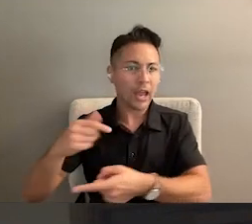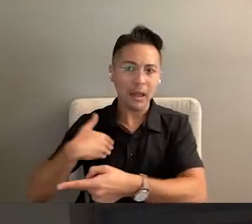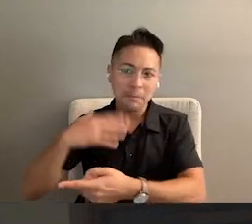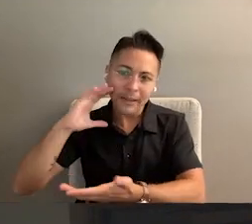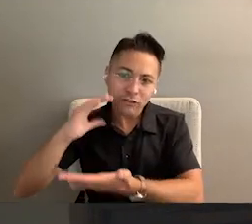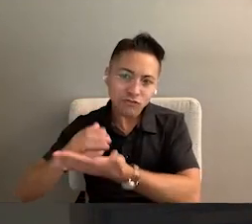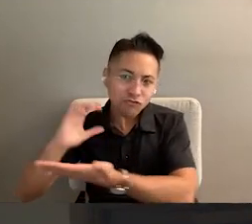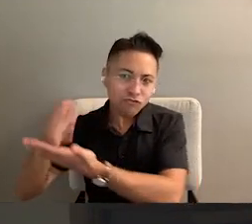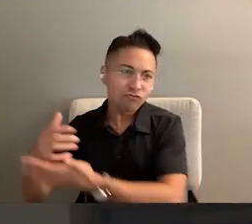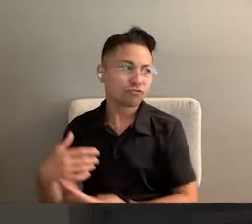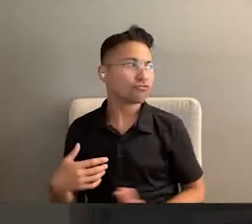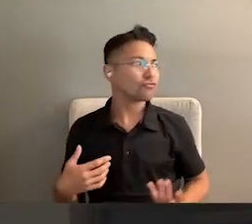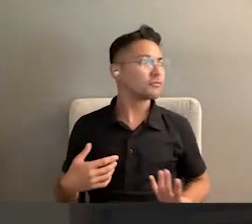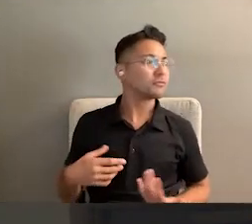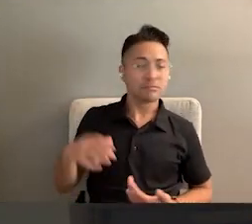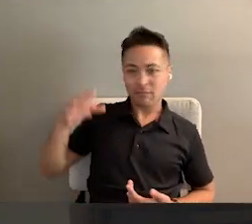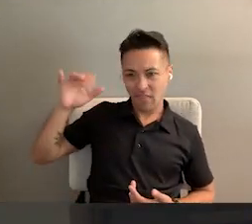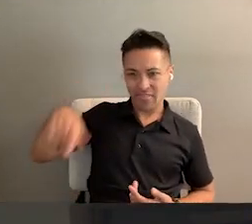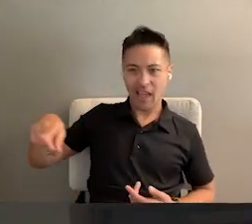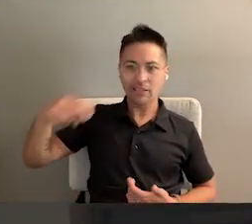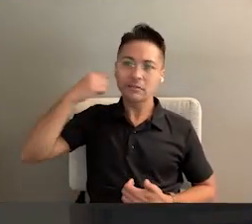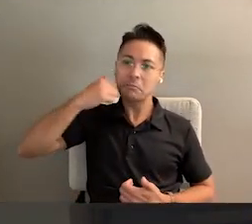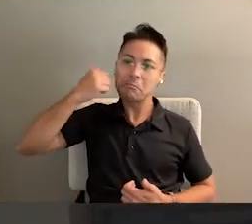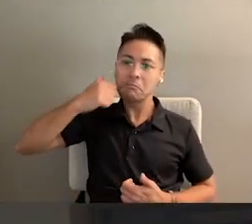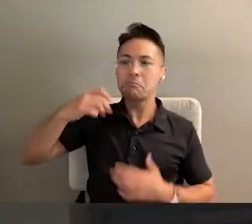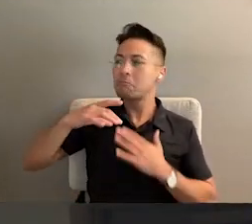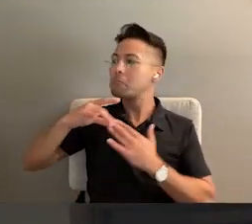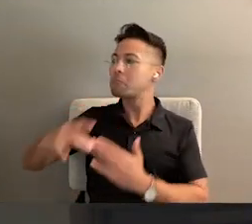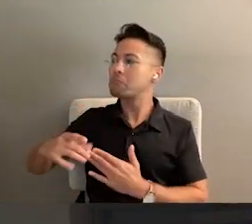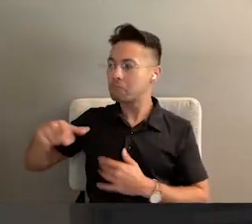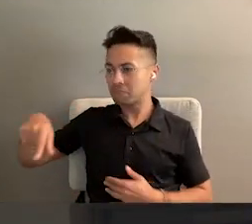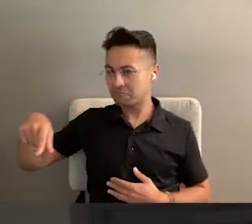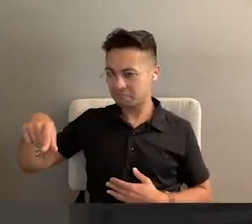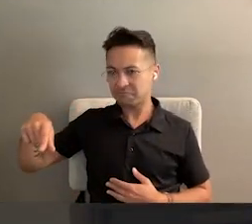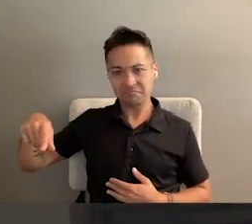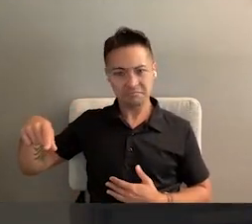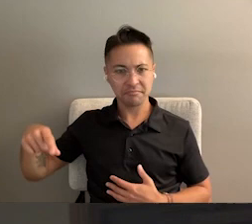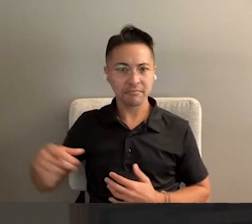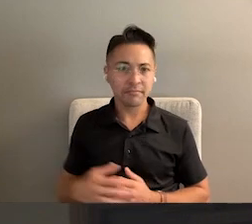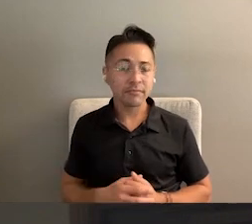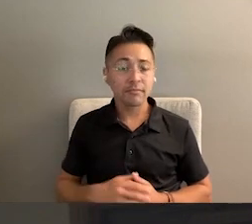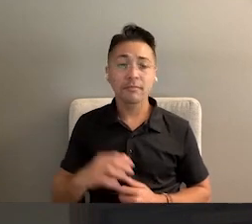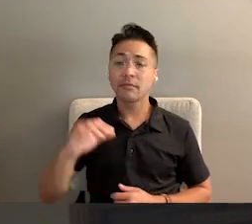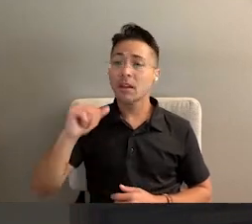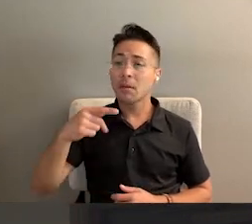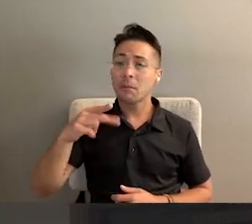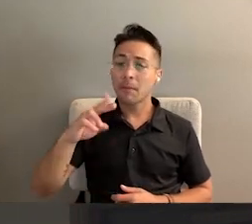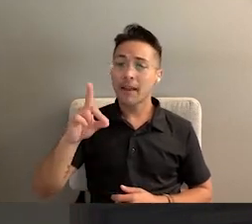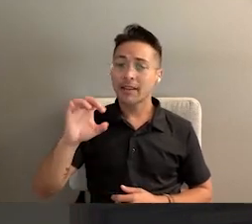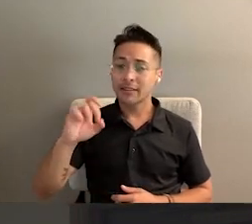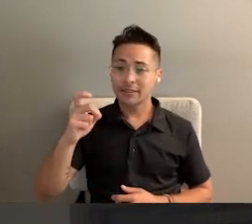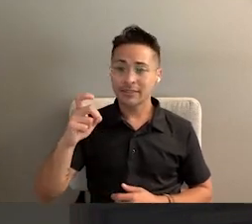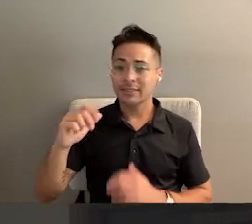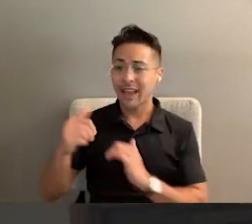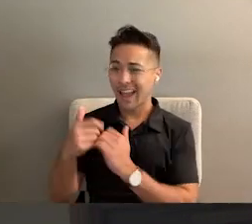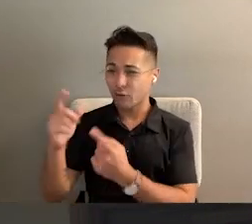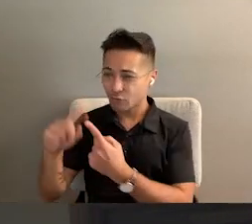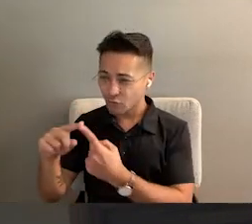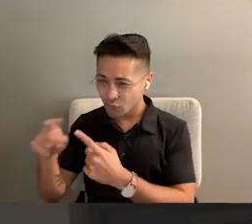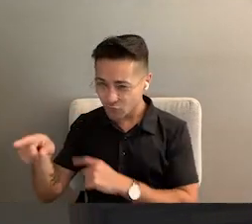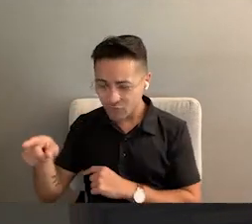and it's big print. It's got pictures. Goes by pretty quick. But that is the day-to-day guide,